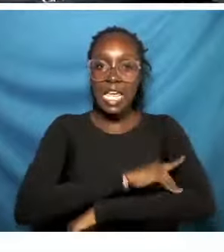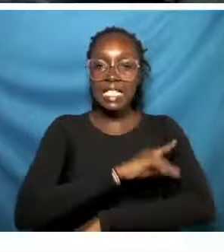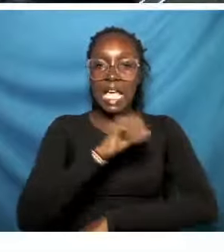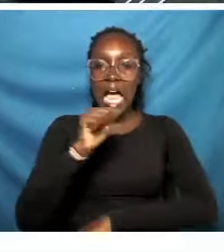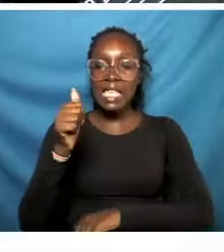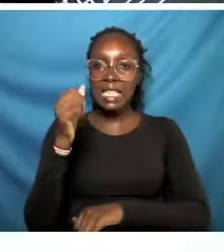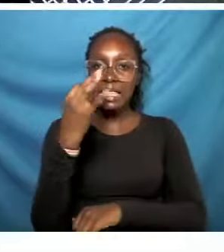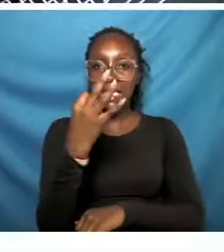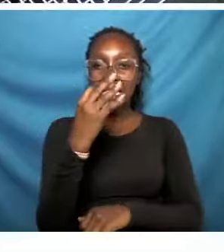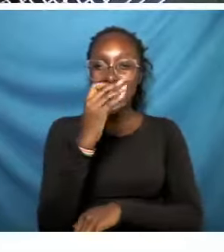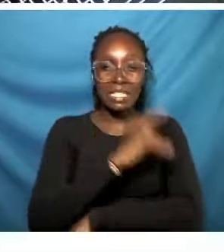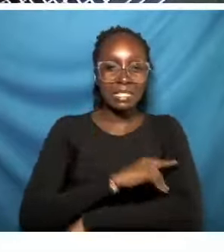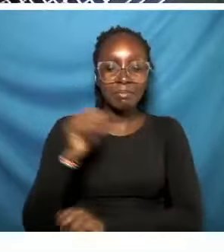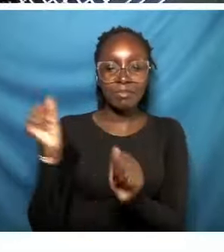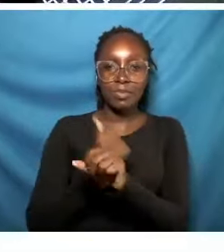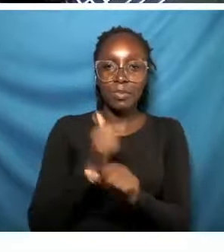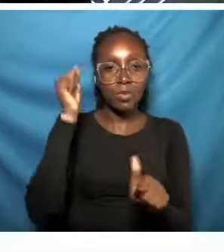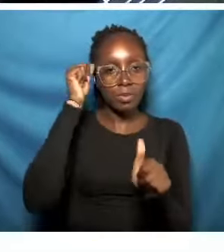can't remember.